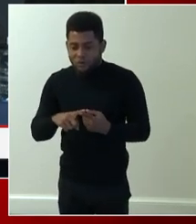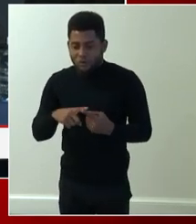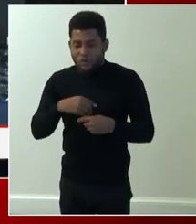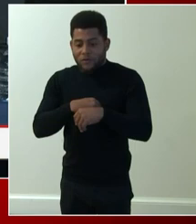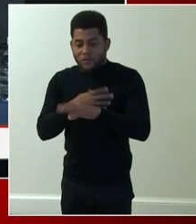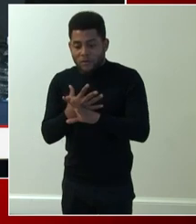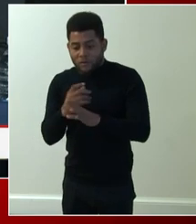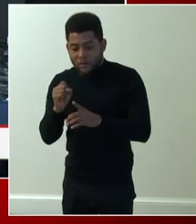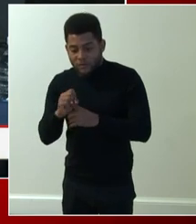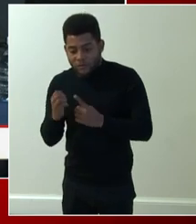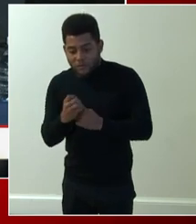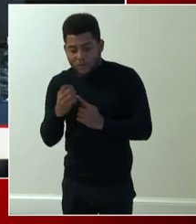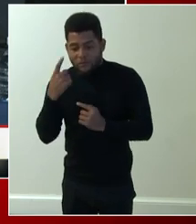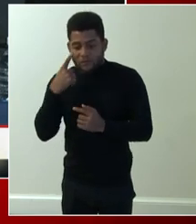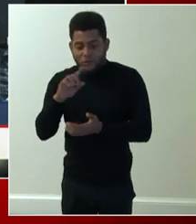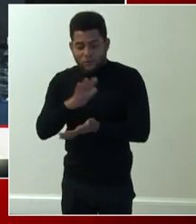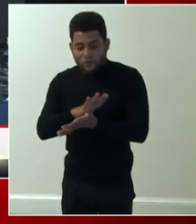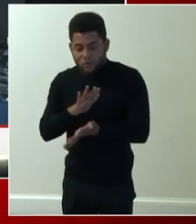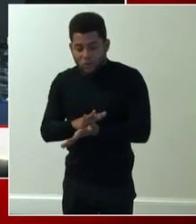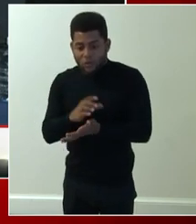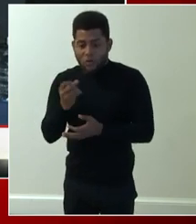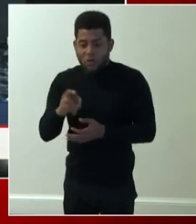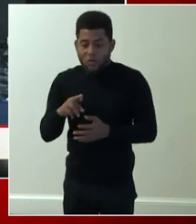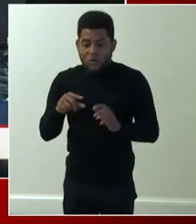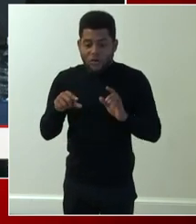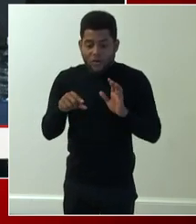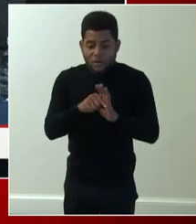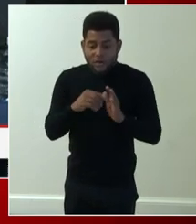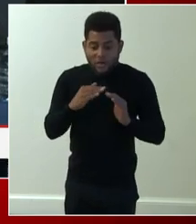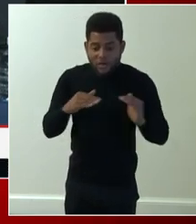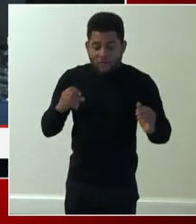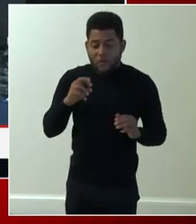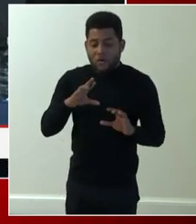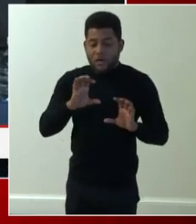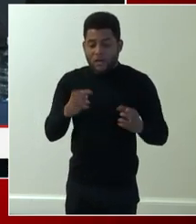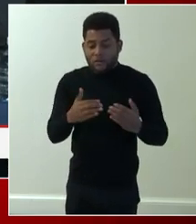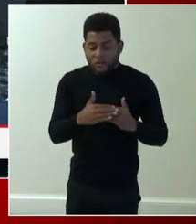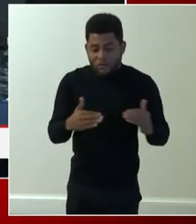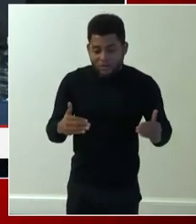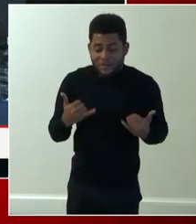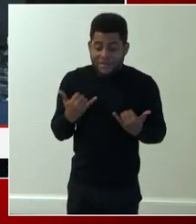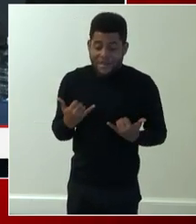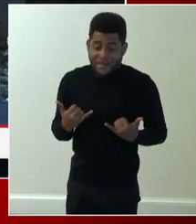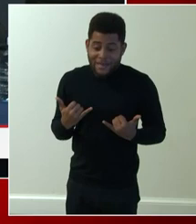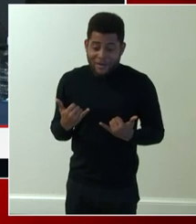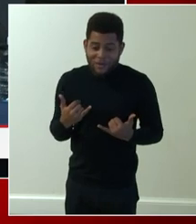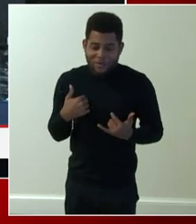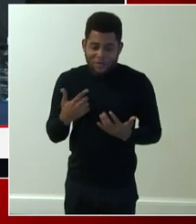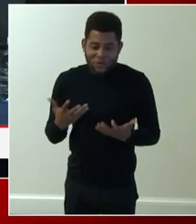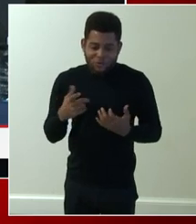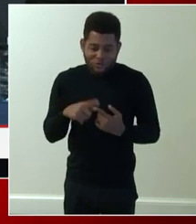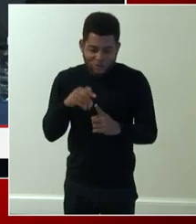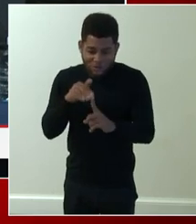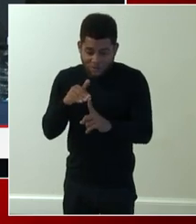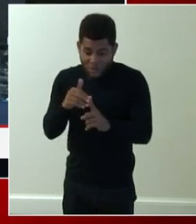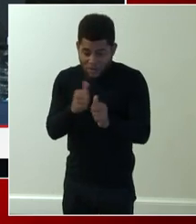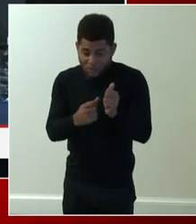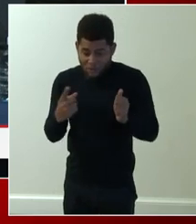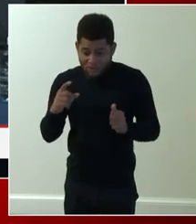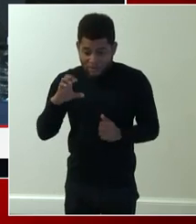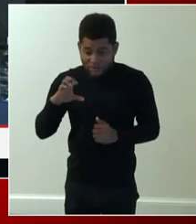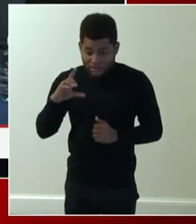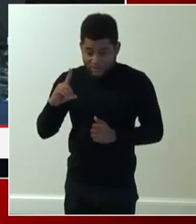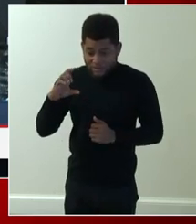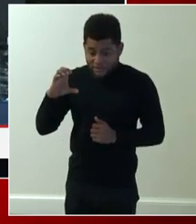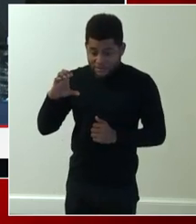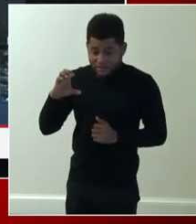environment for a school or grade level or classroom. Right now, I want to remind everyone that the CDC has